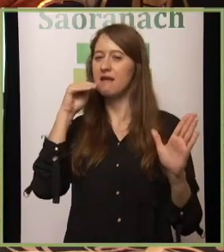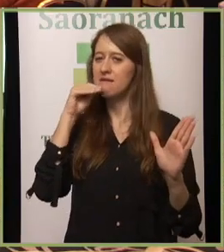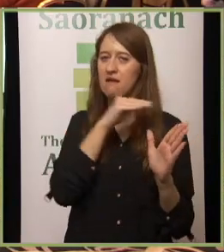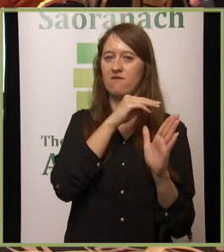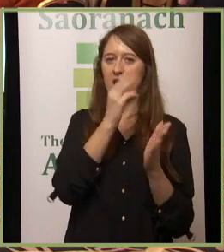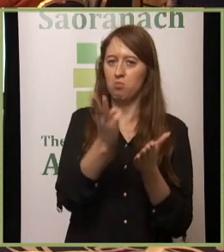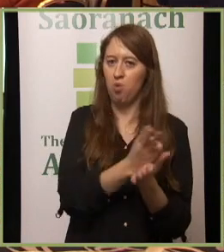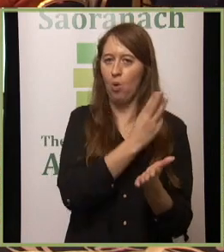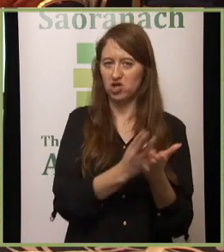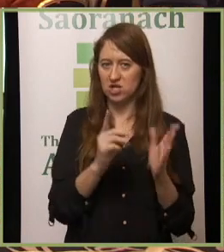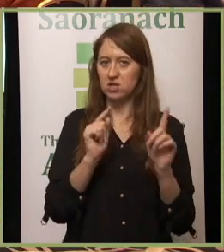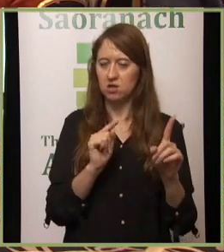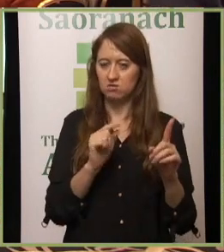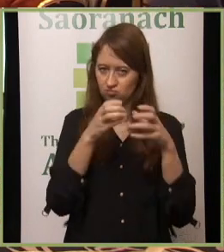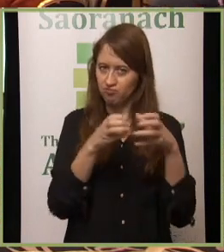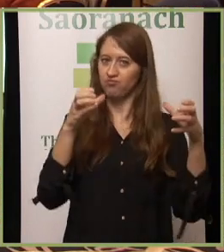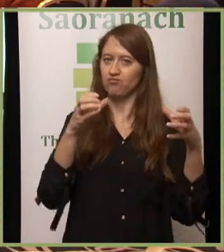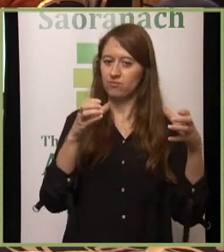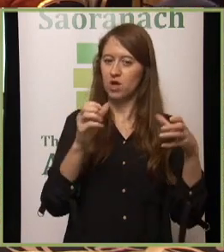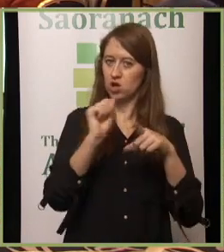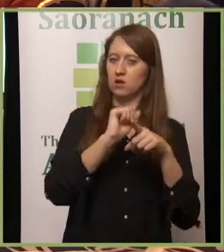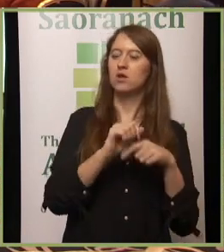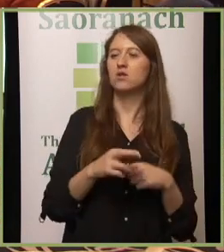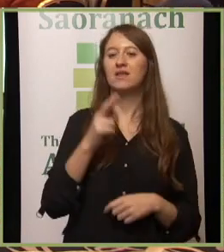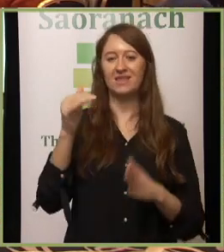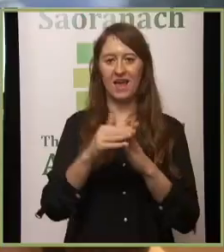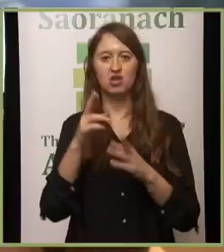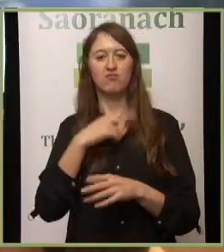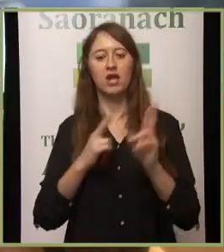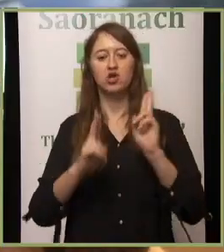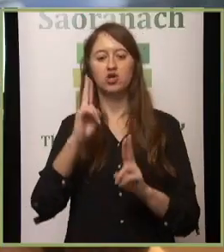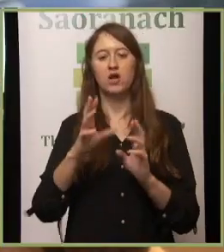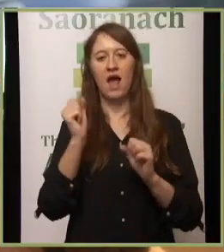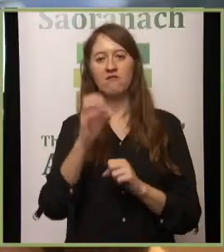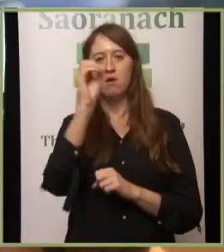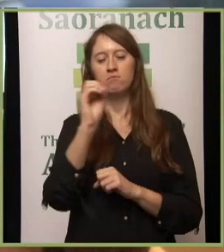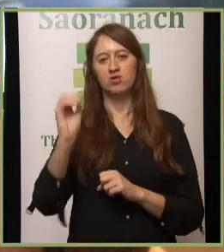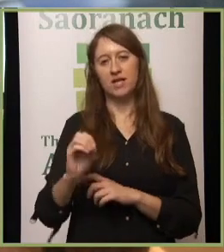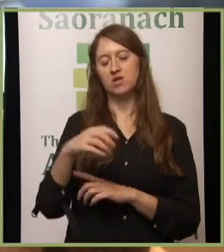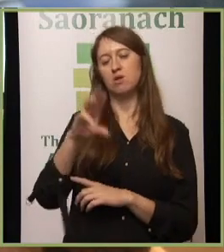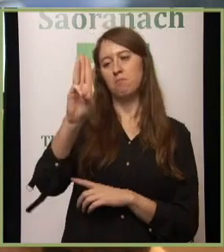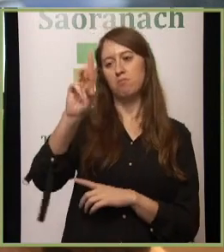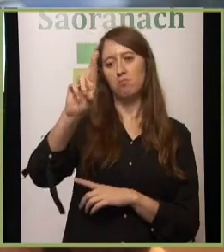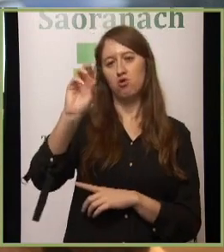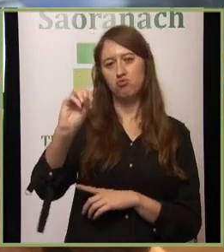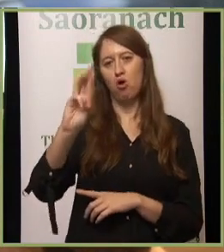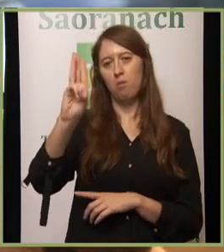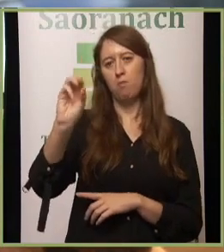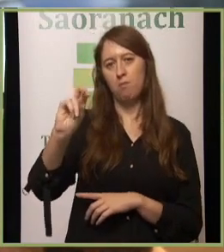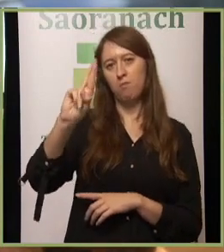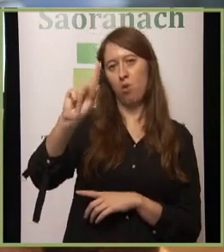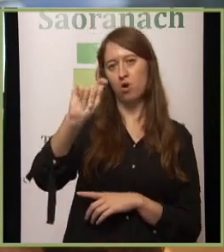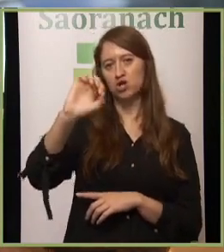Yeah, and it's aligned with that suggestion. It was that a proportionate percentage of profits earned through Quilcha's commercial activities. So is a